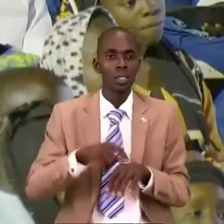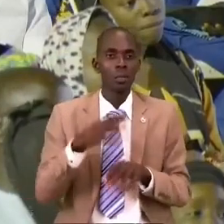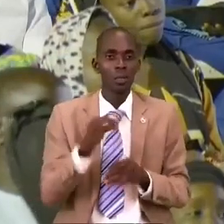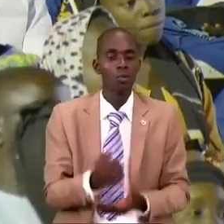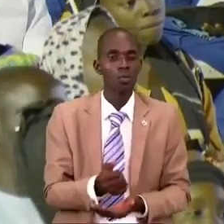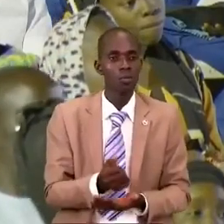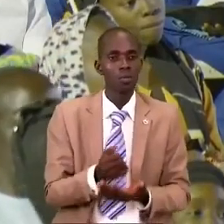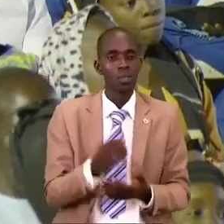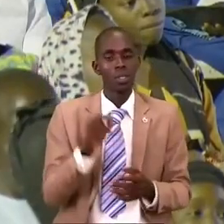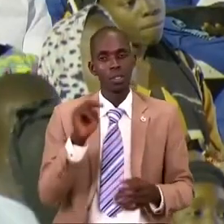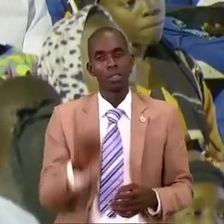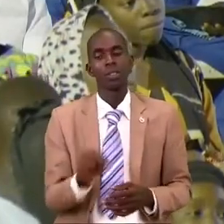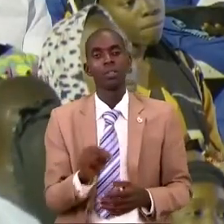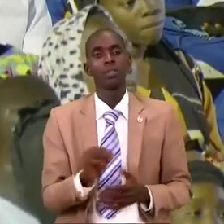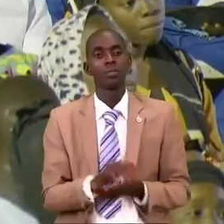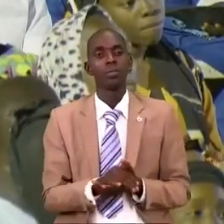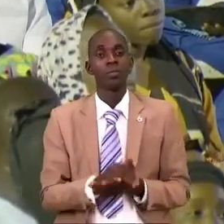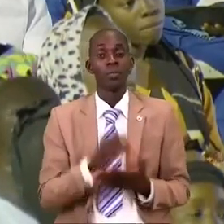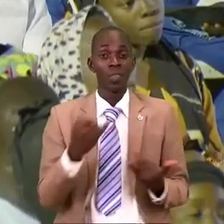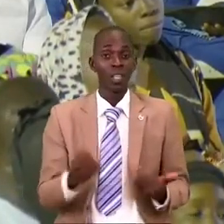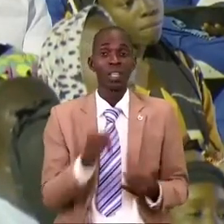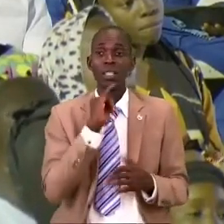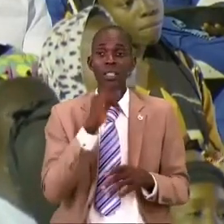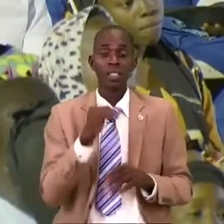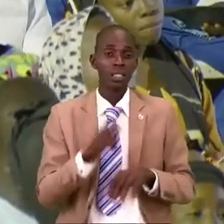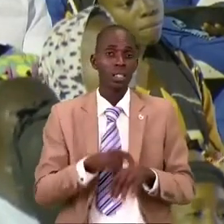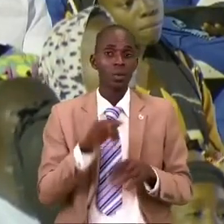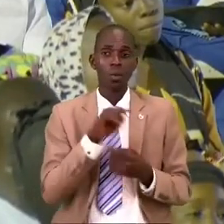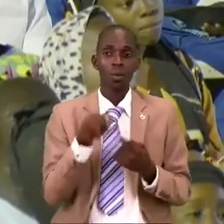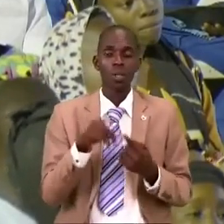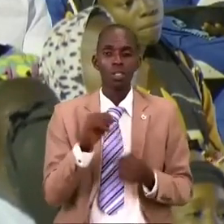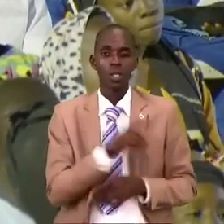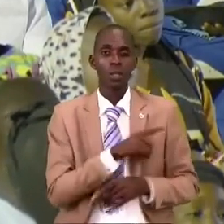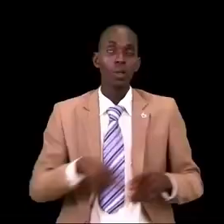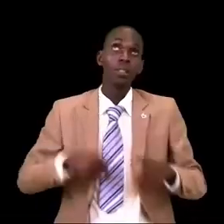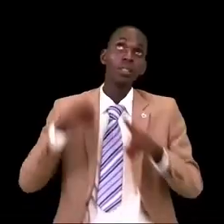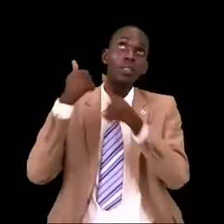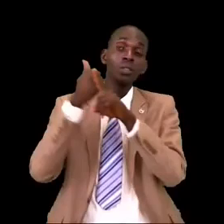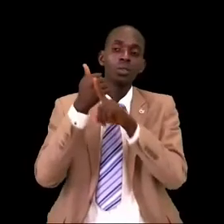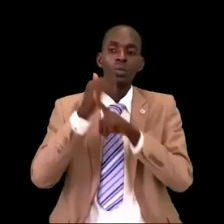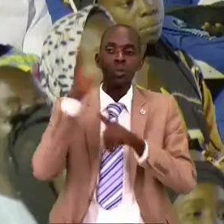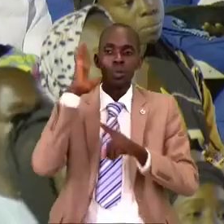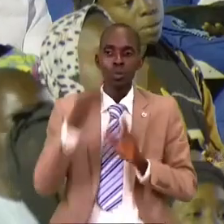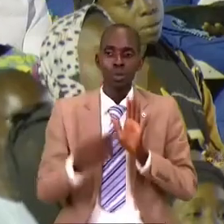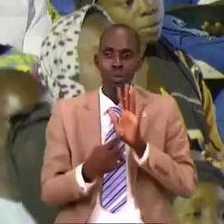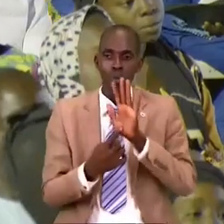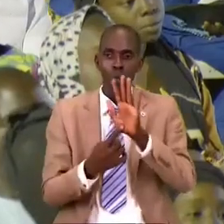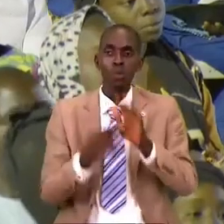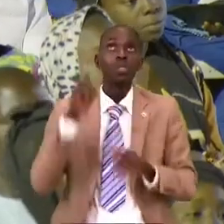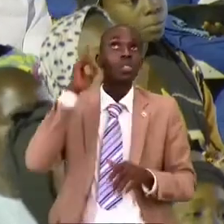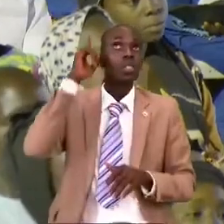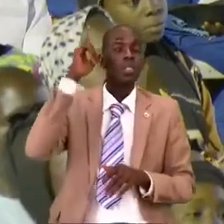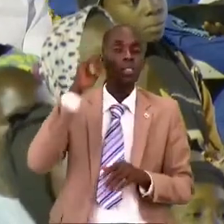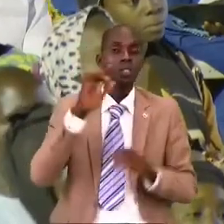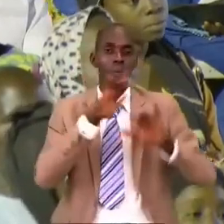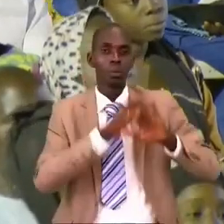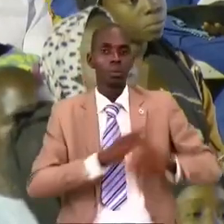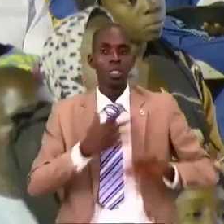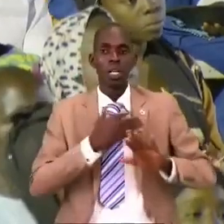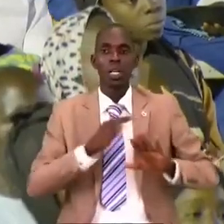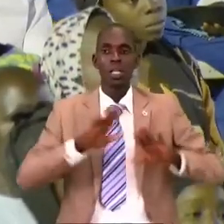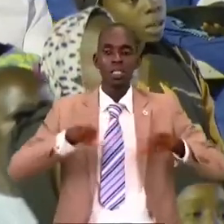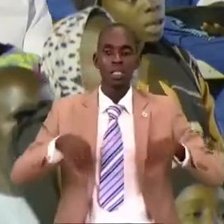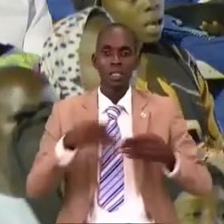mercy and grant you his mercy for forgiveness. Say amen. His mercy for freedom.